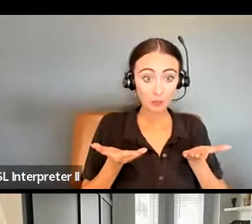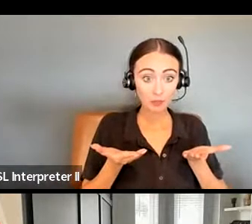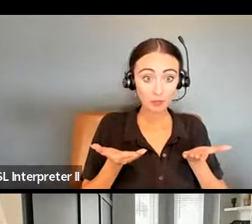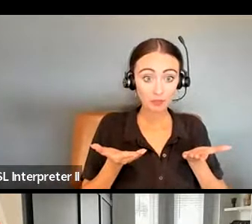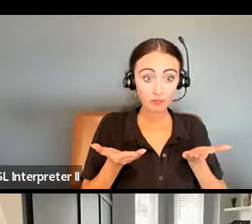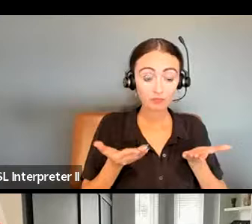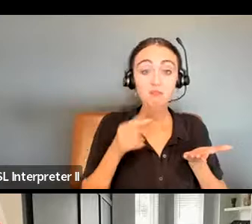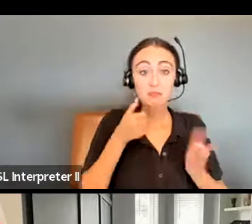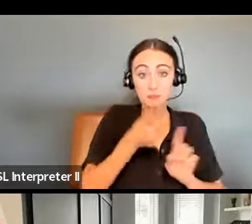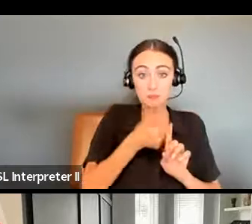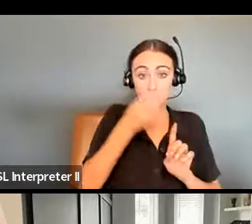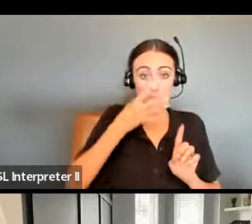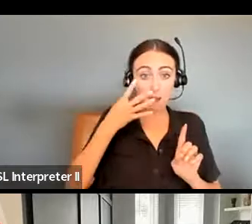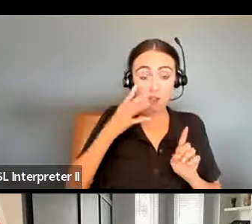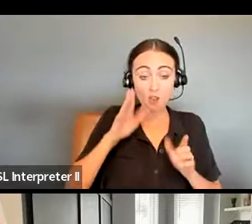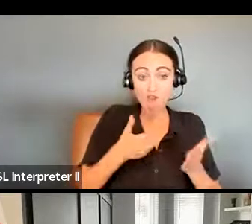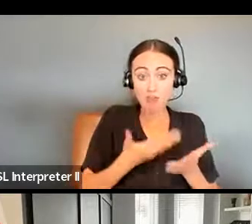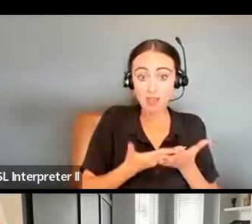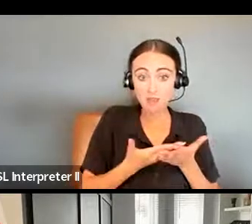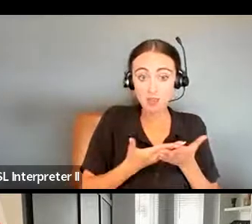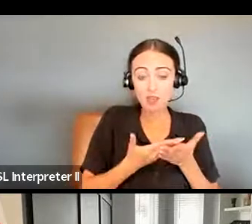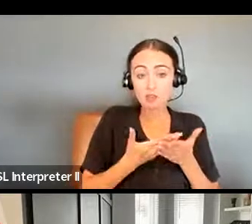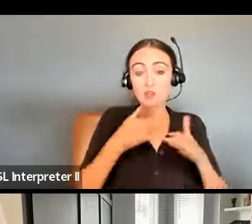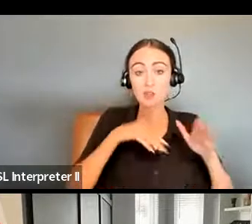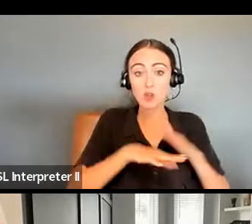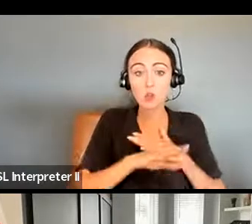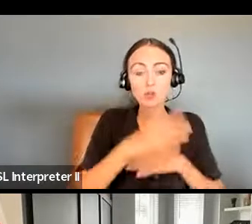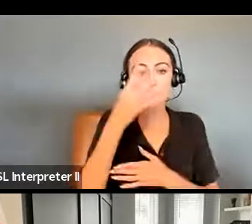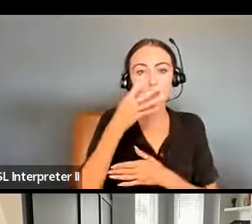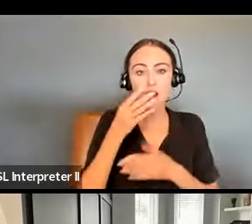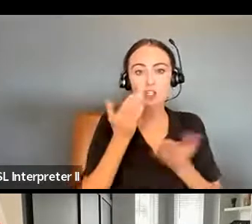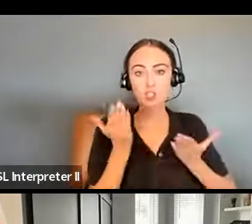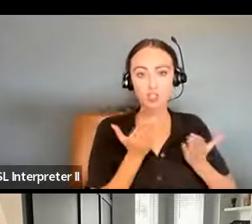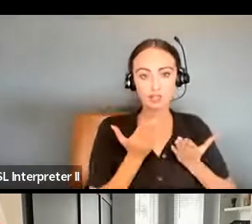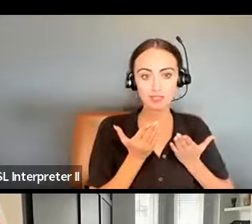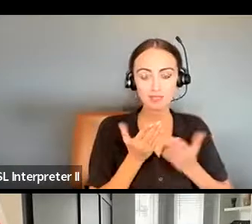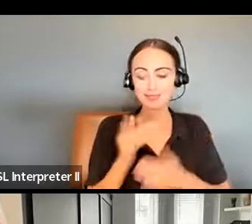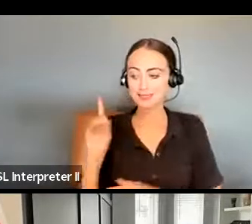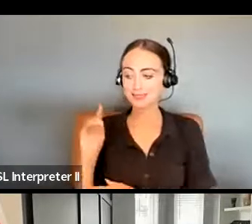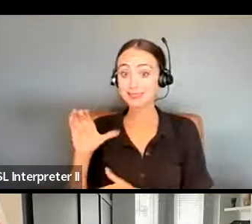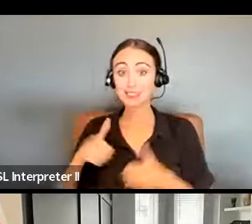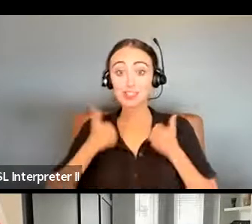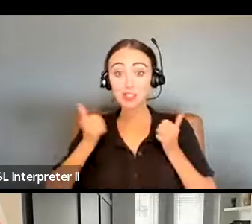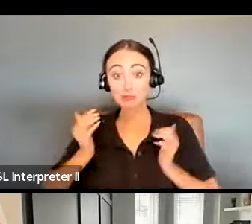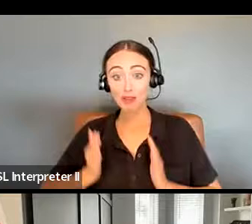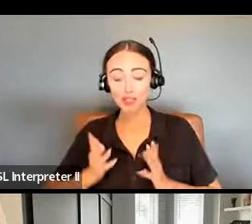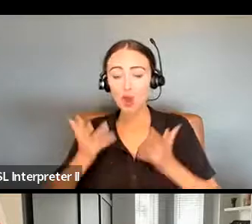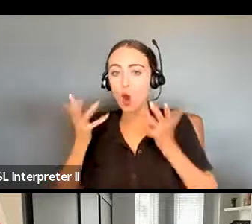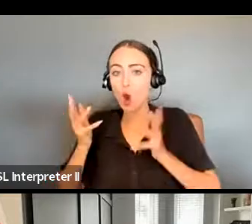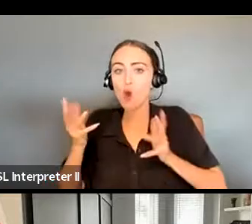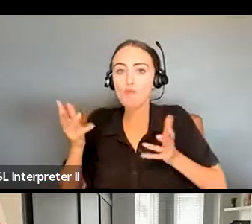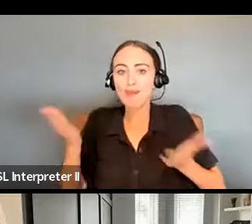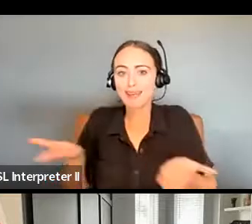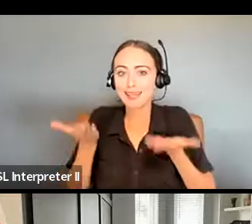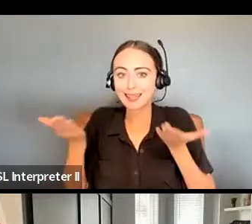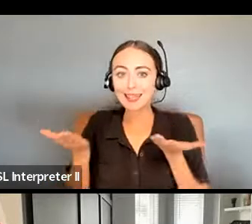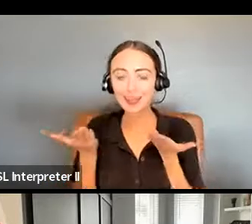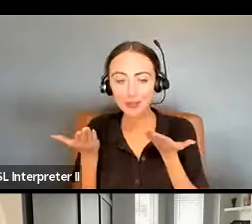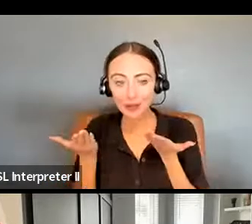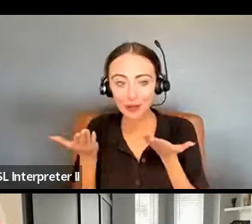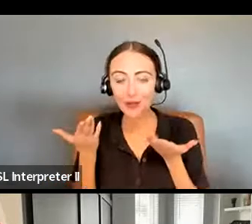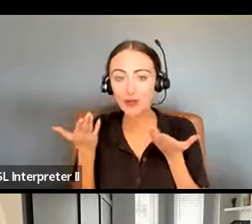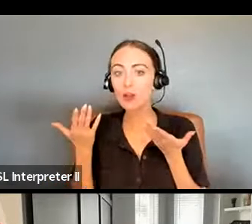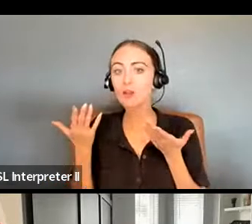as migrants arriving to our city go into our Office of Migrant Services, and those DC residents who are already here and who